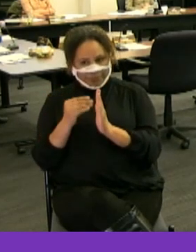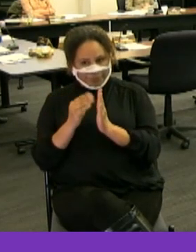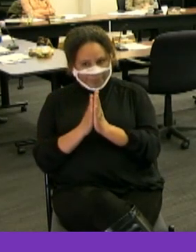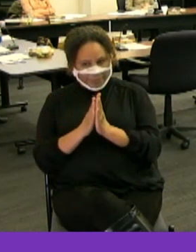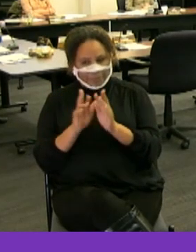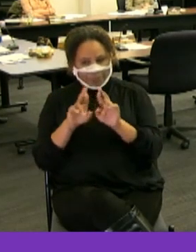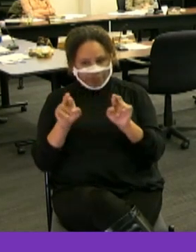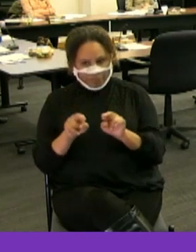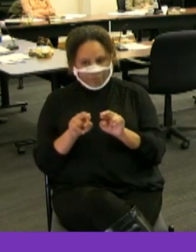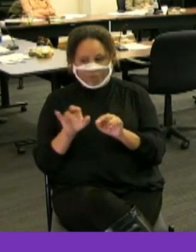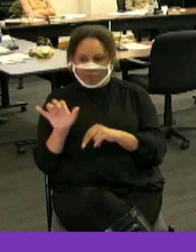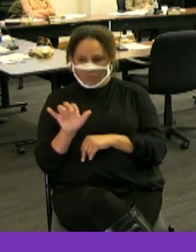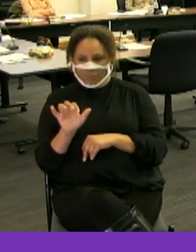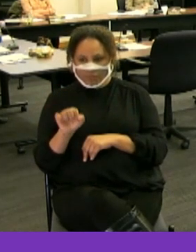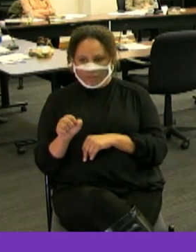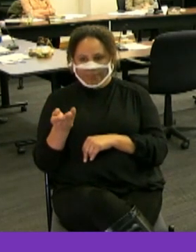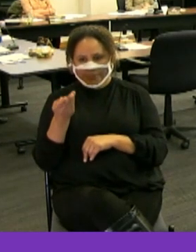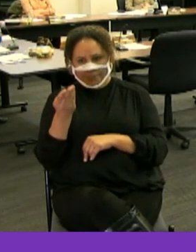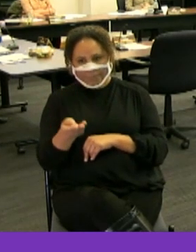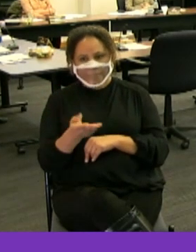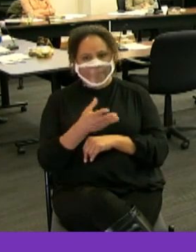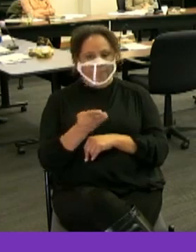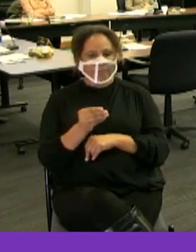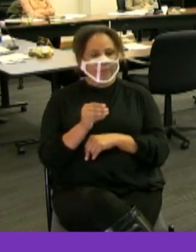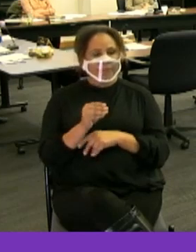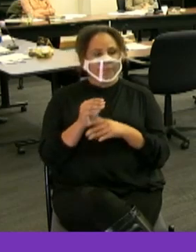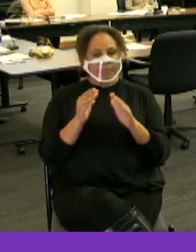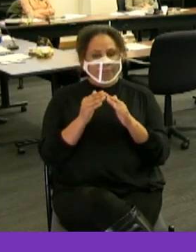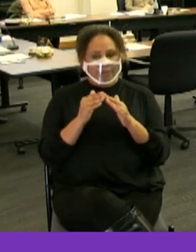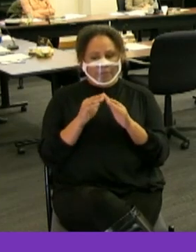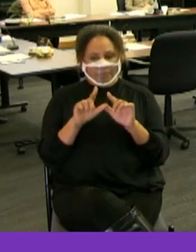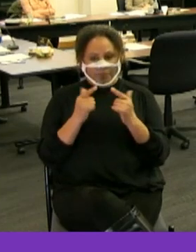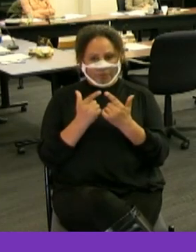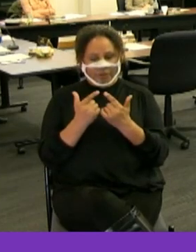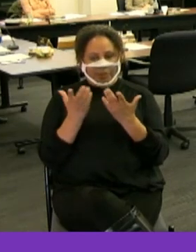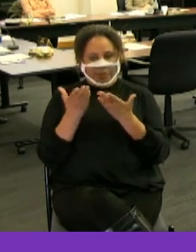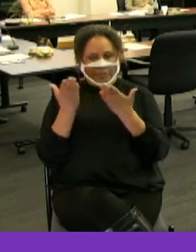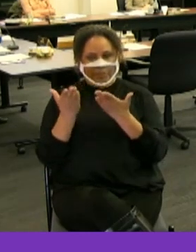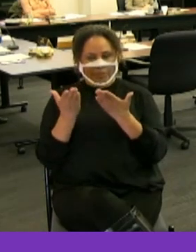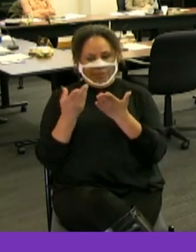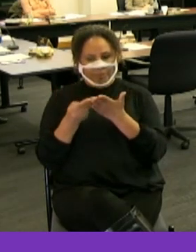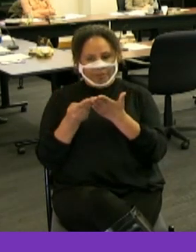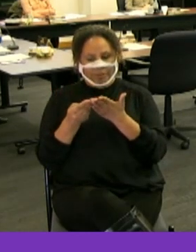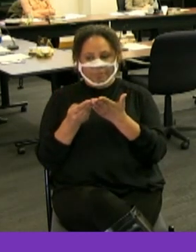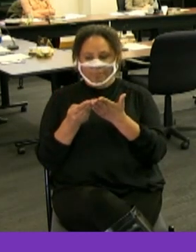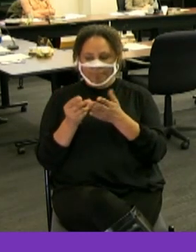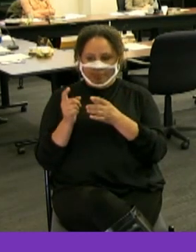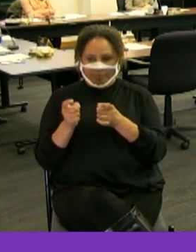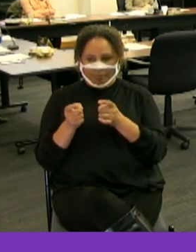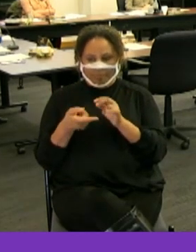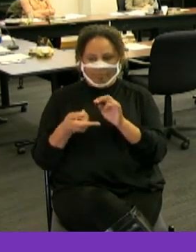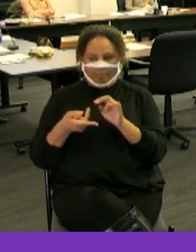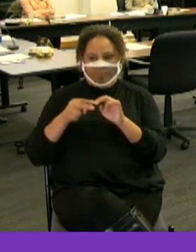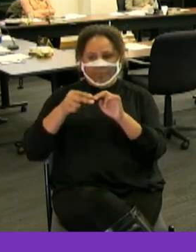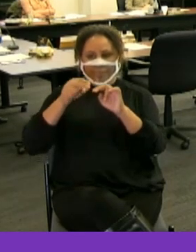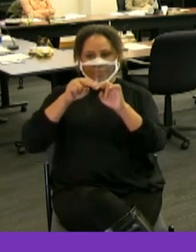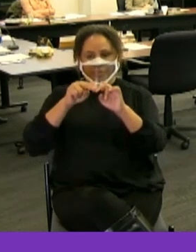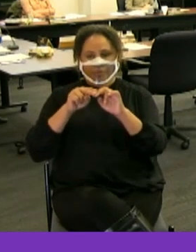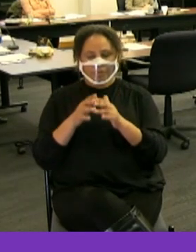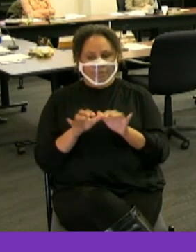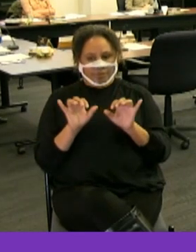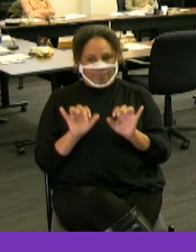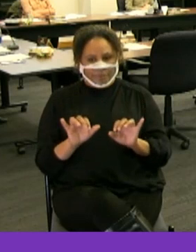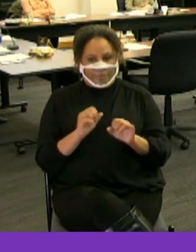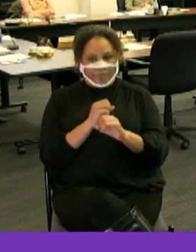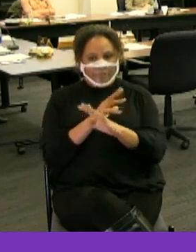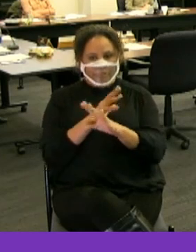you. And then Municipal League proposes funding increases, permanent remote meetings, so that we can continue the remote